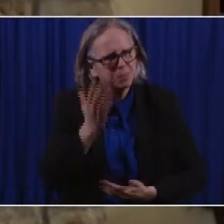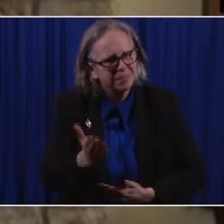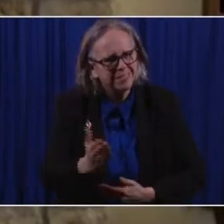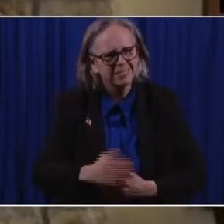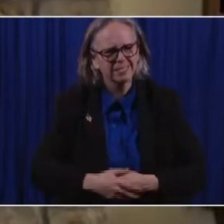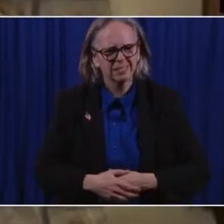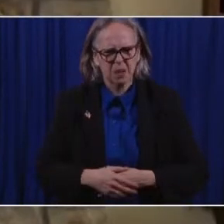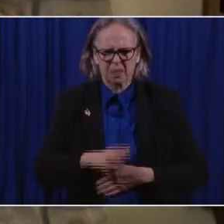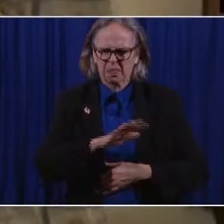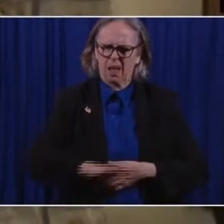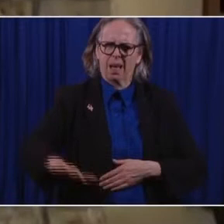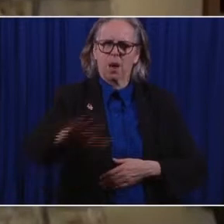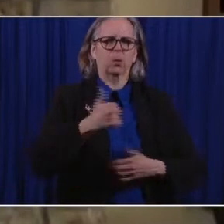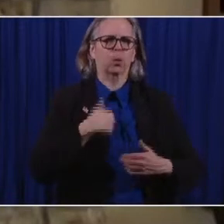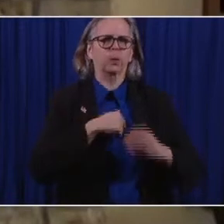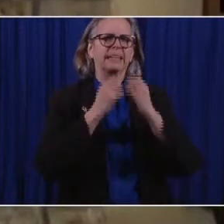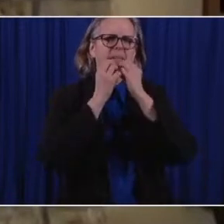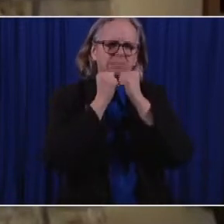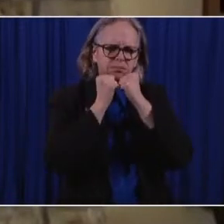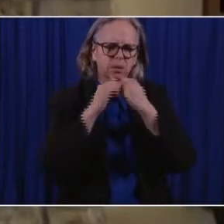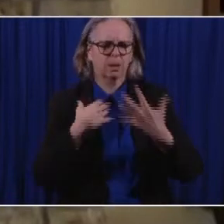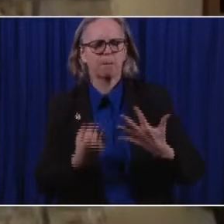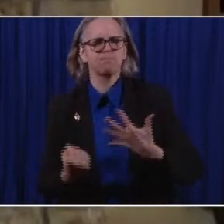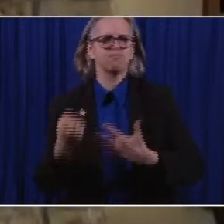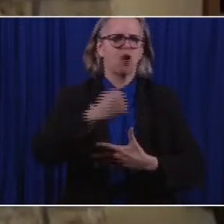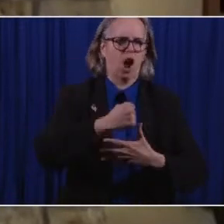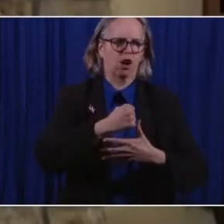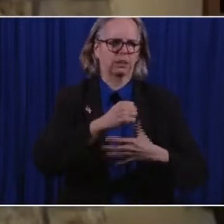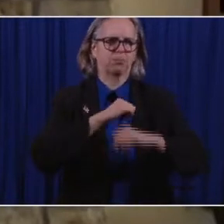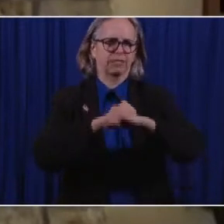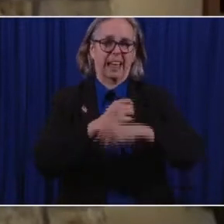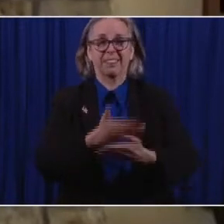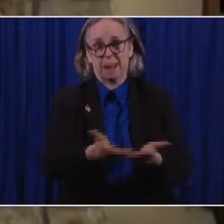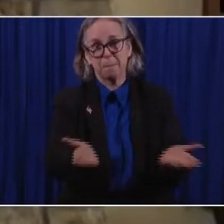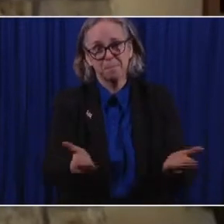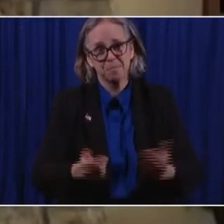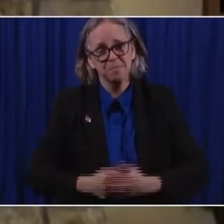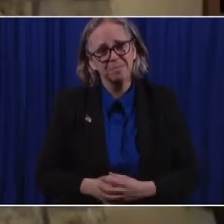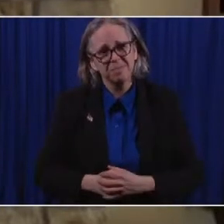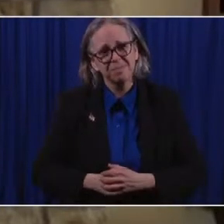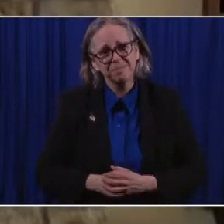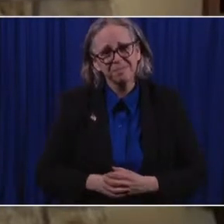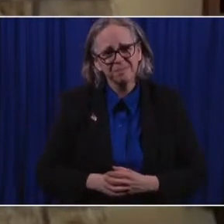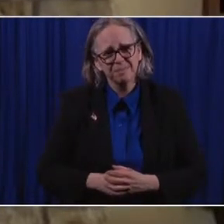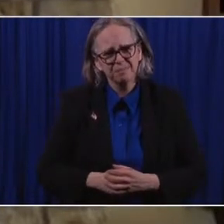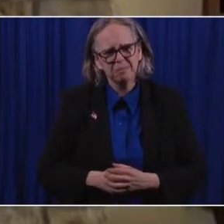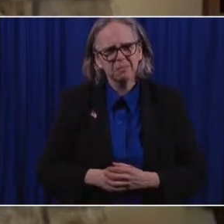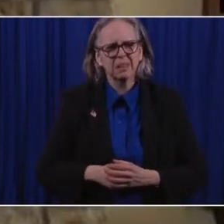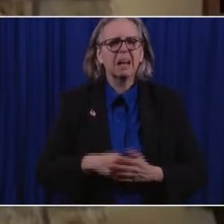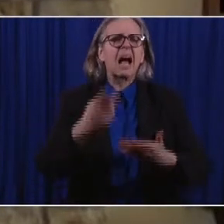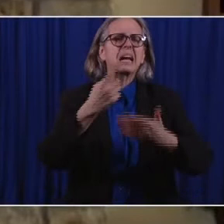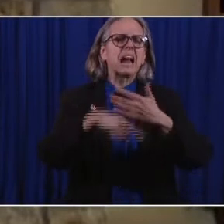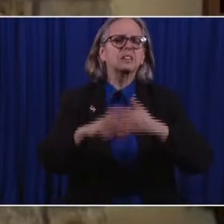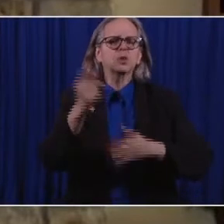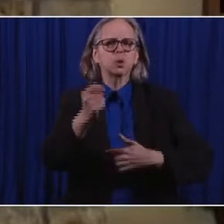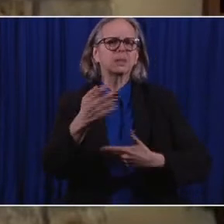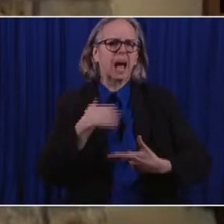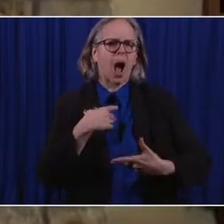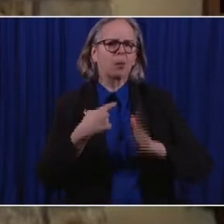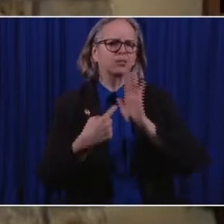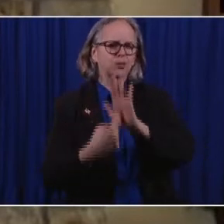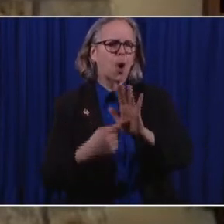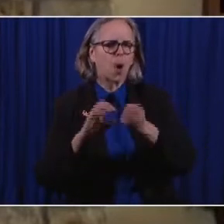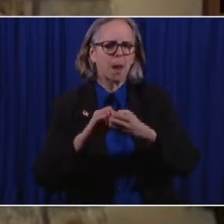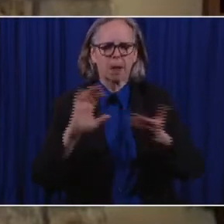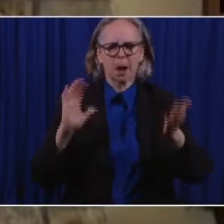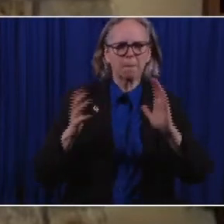protect, where we had the most deaths. But we'll come in on Tuesday with the different data points and you can